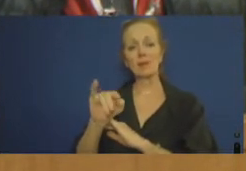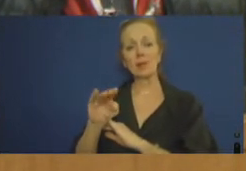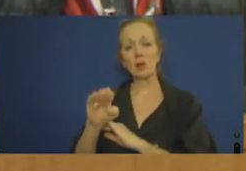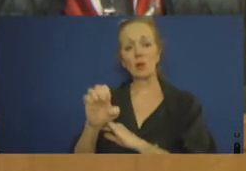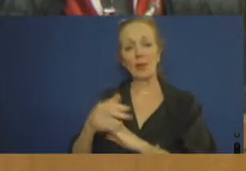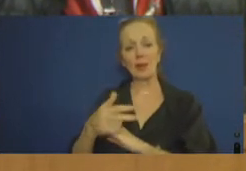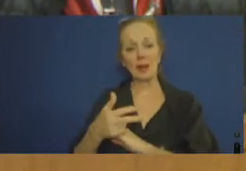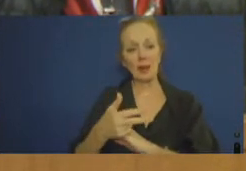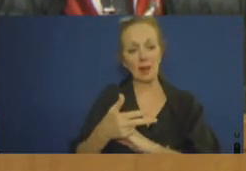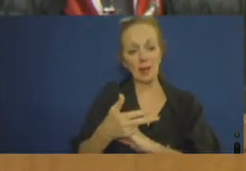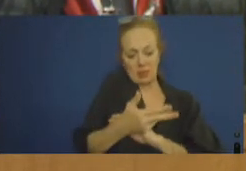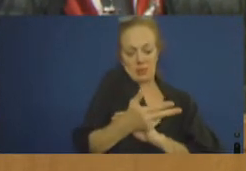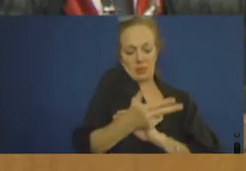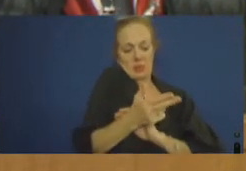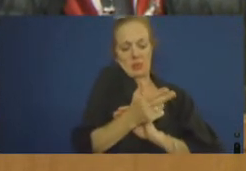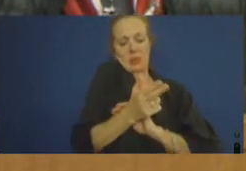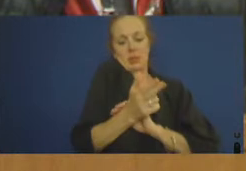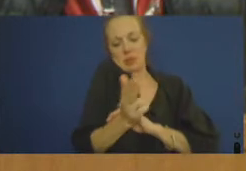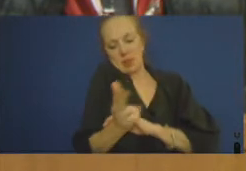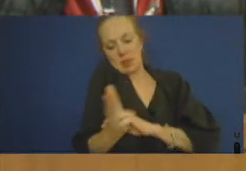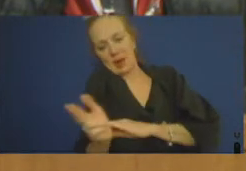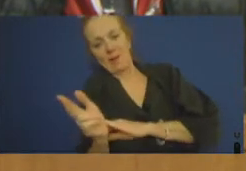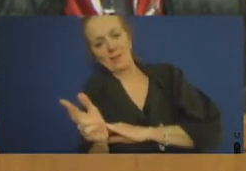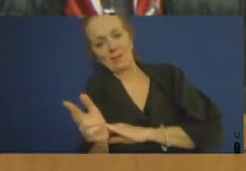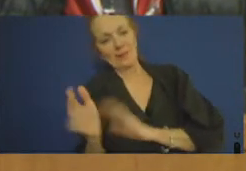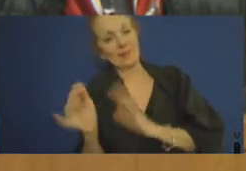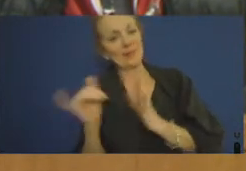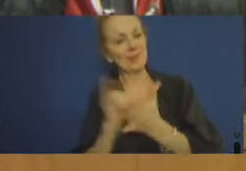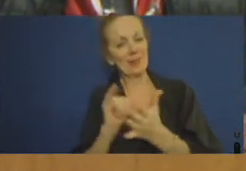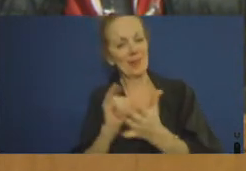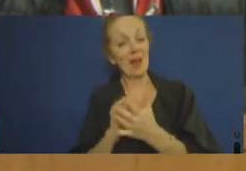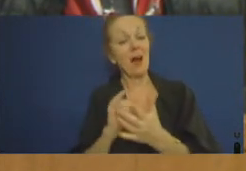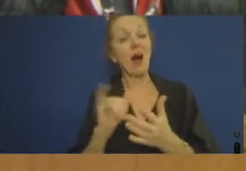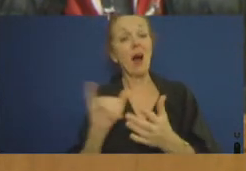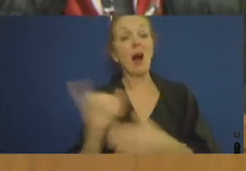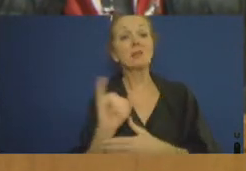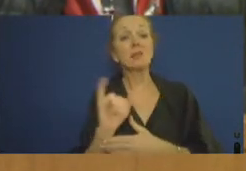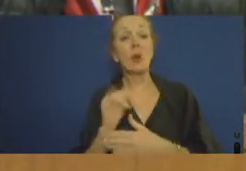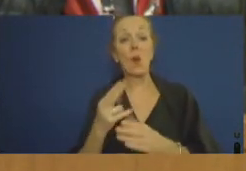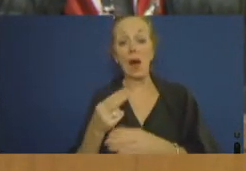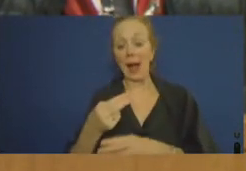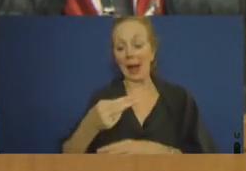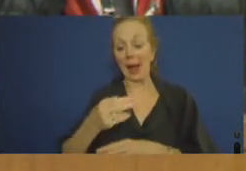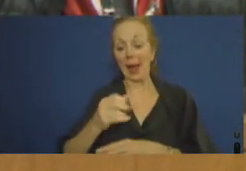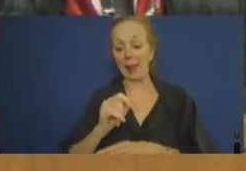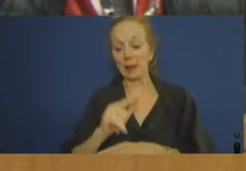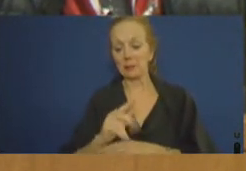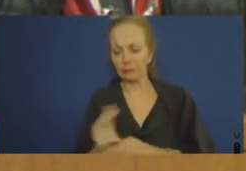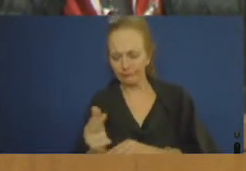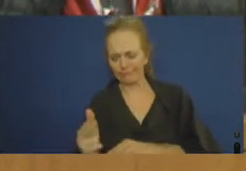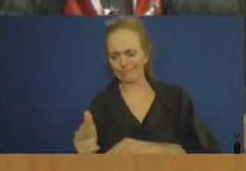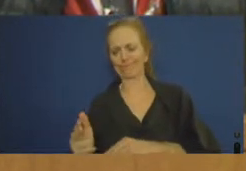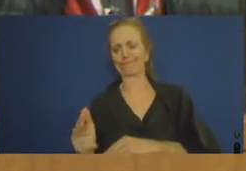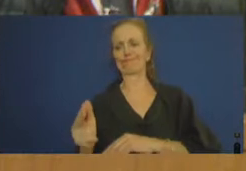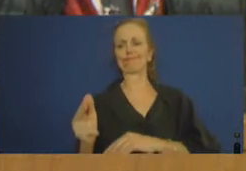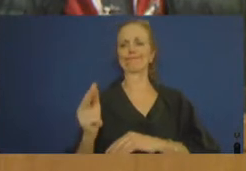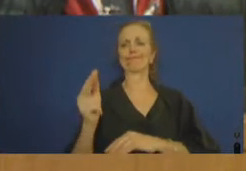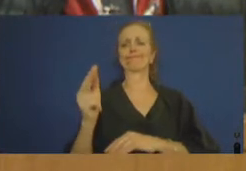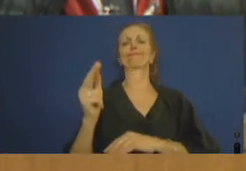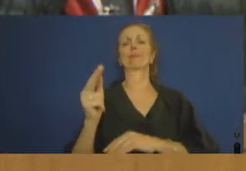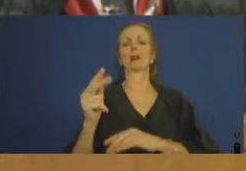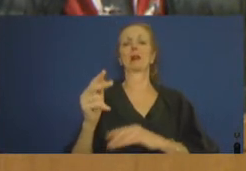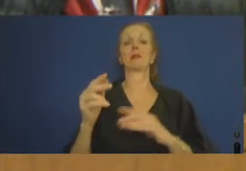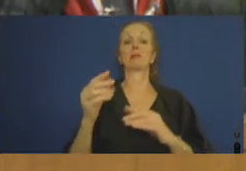18-wheeler around, and there's also a hill that comes in on that side, the topography. They said it would be too dangerous